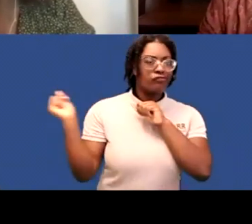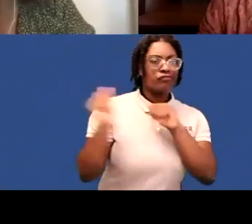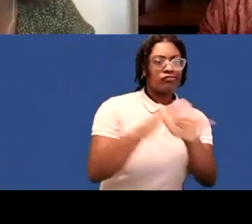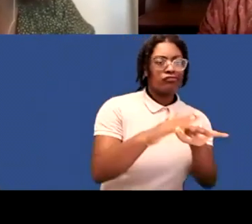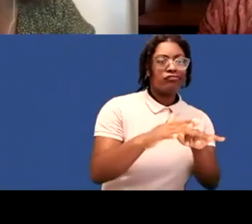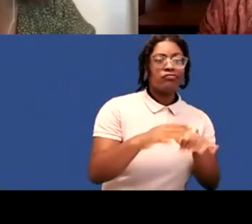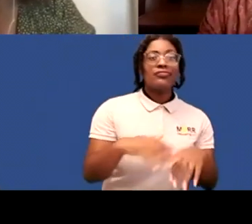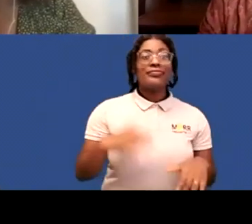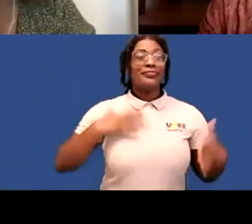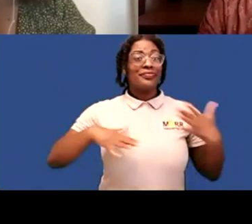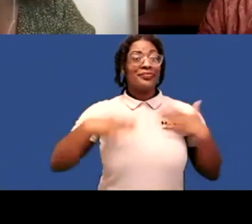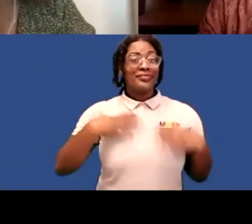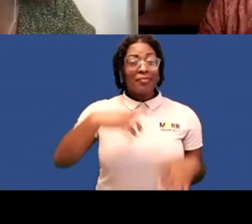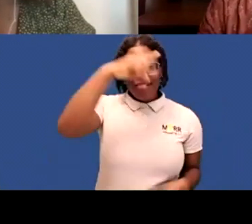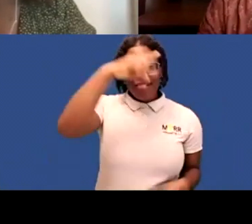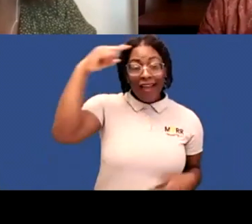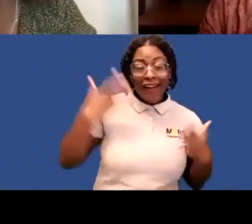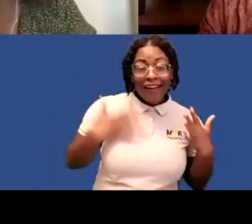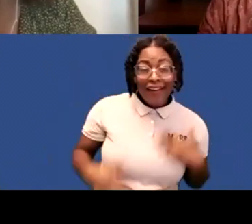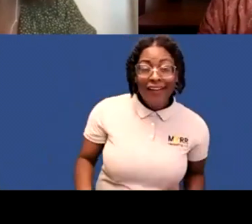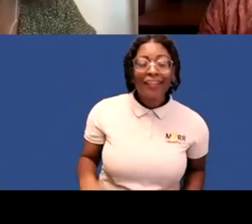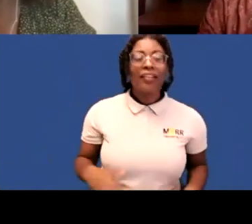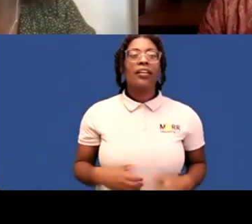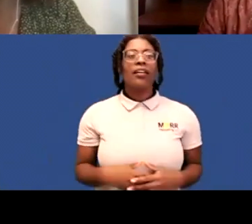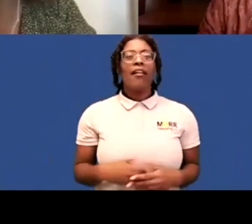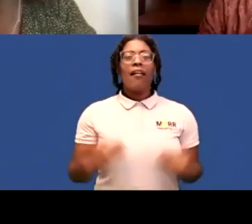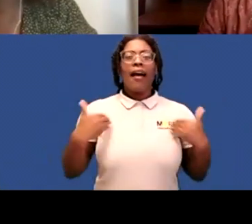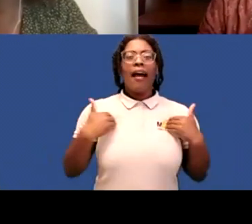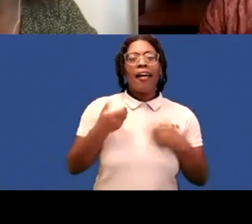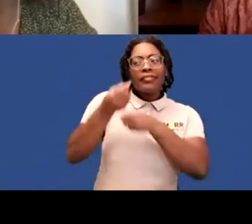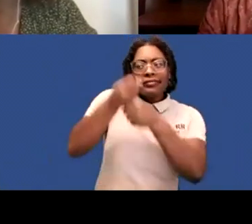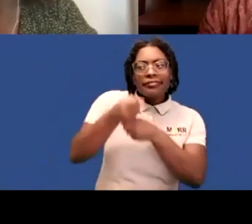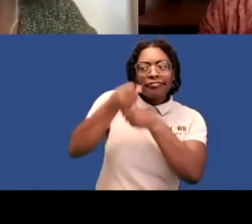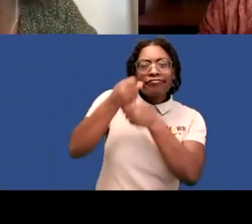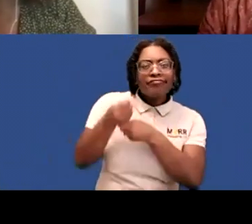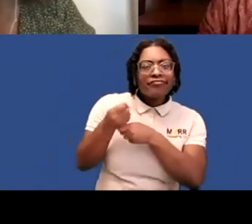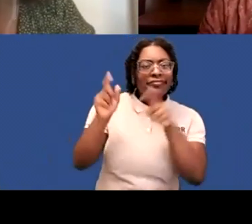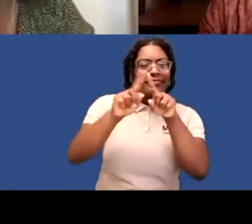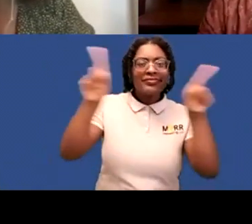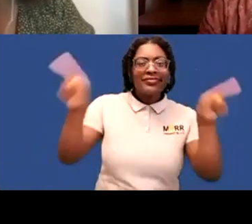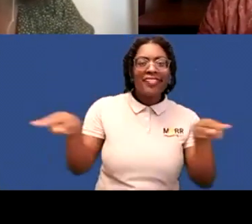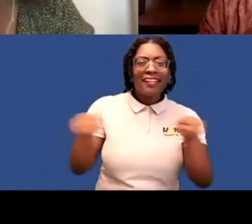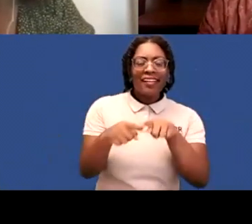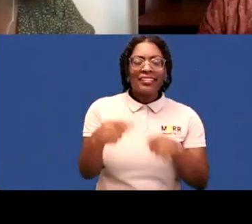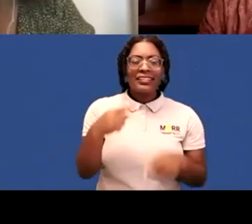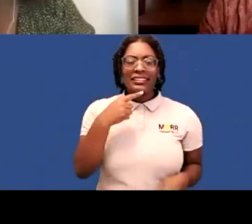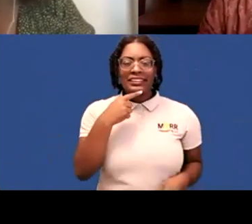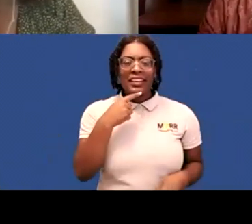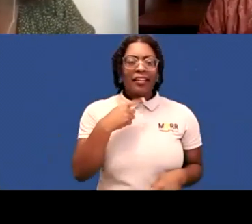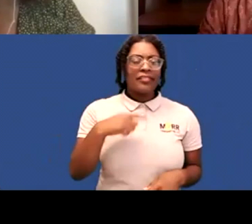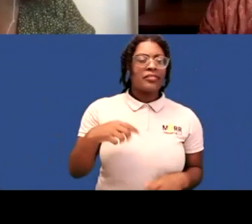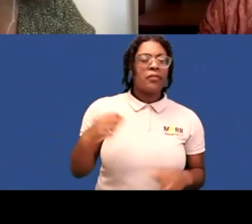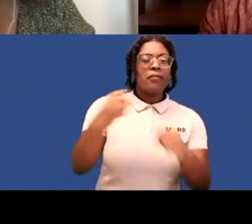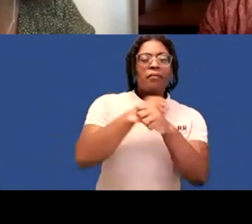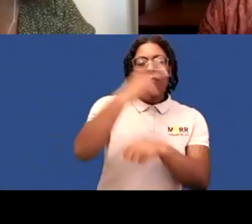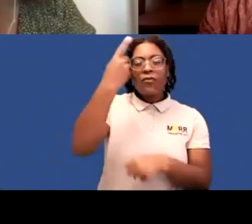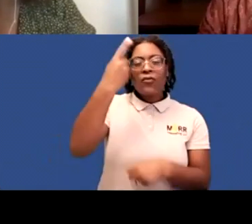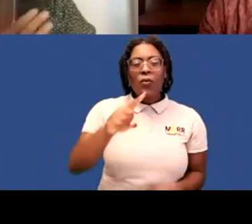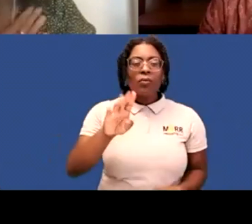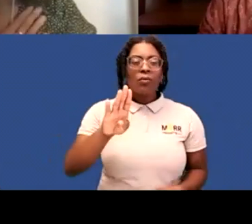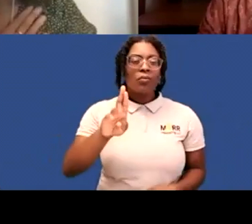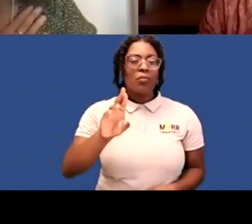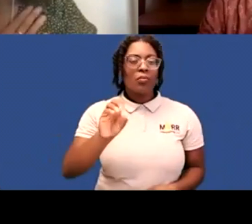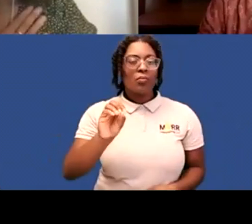their name signs, their Breonna Taylor signs. And she came, she said, I didn't even know about it until my granddaughter came to me and showed me her